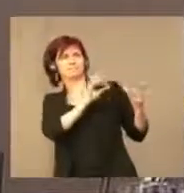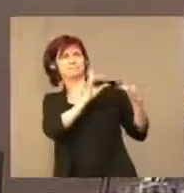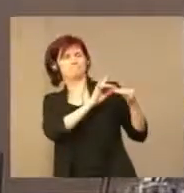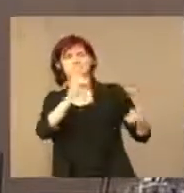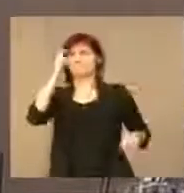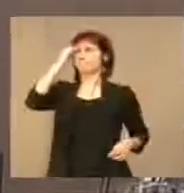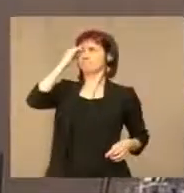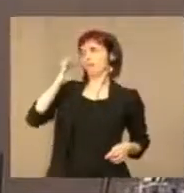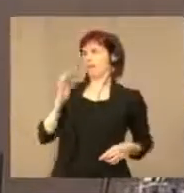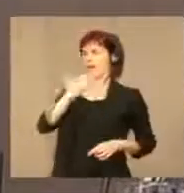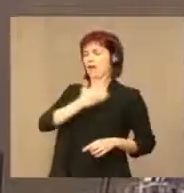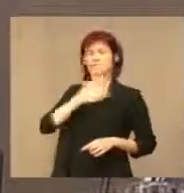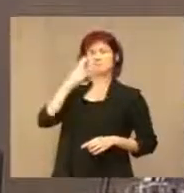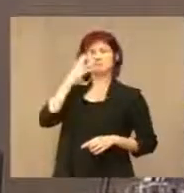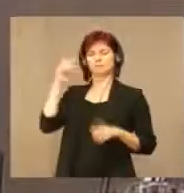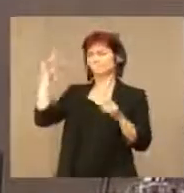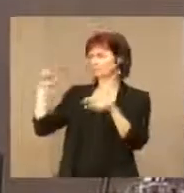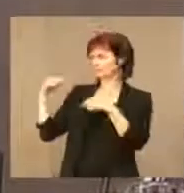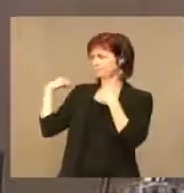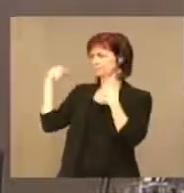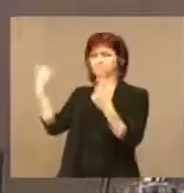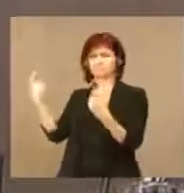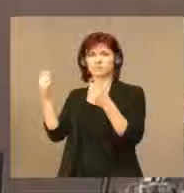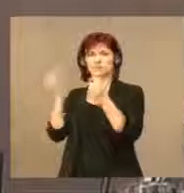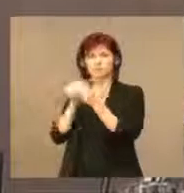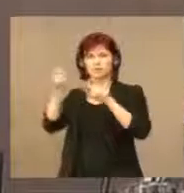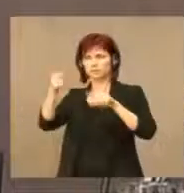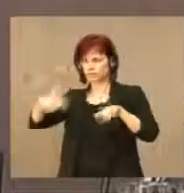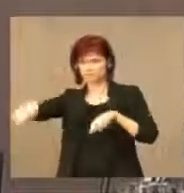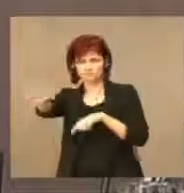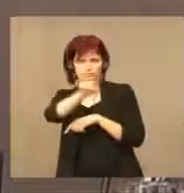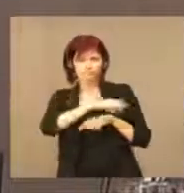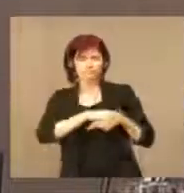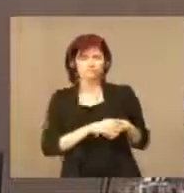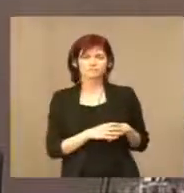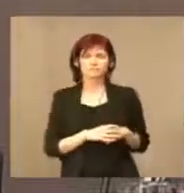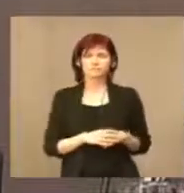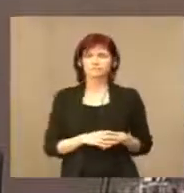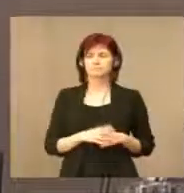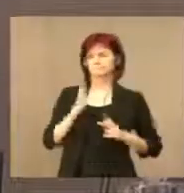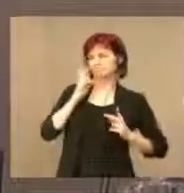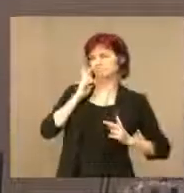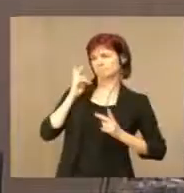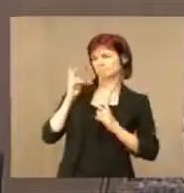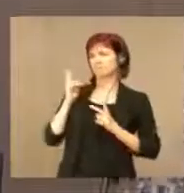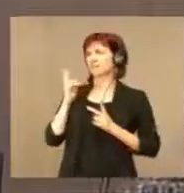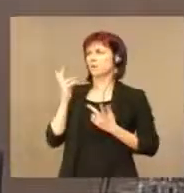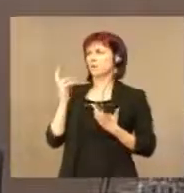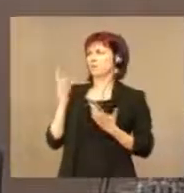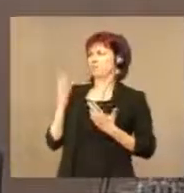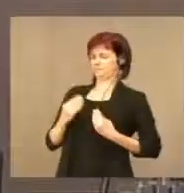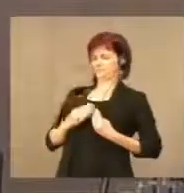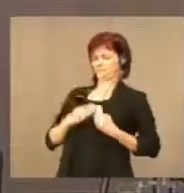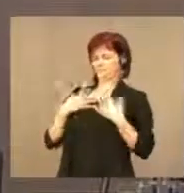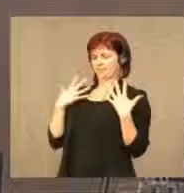so far in our process with youth. And I think what's been inspirational